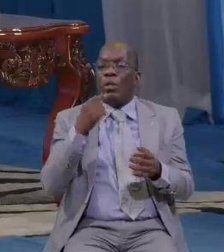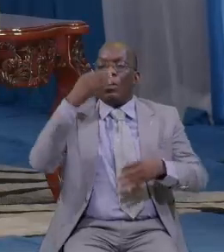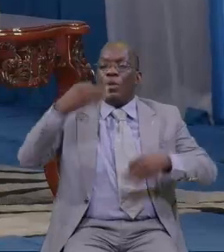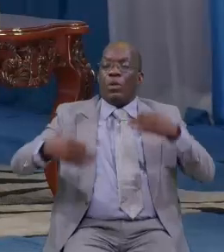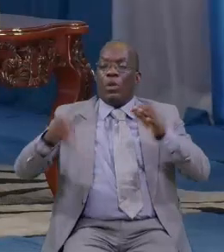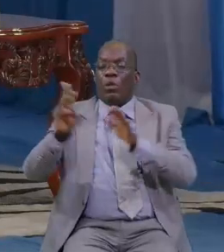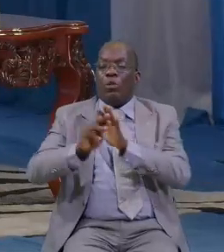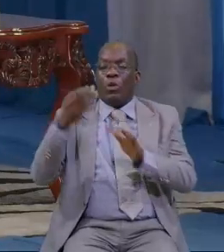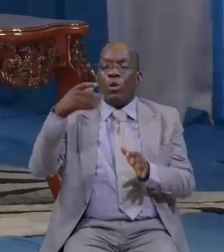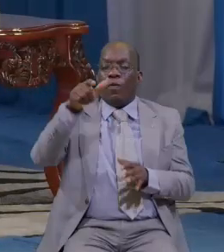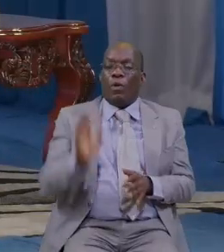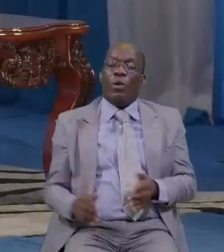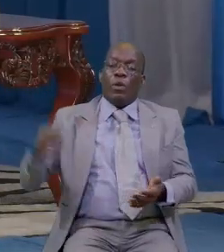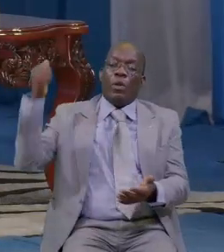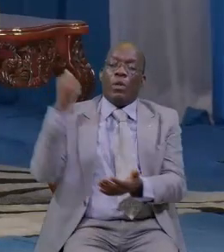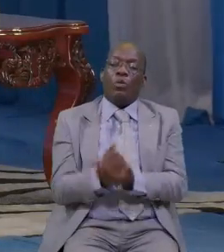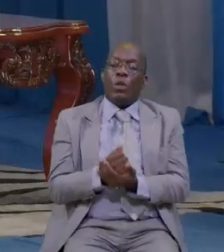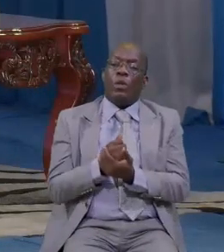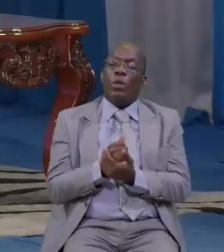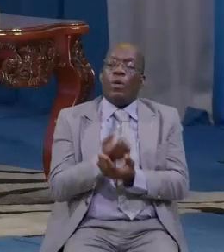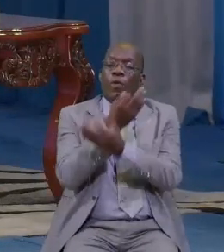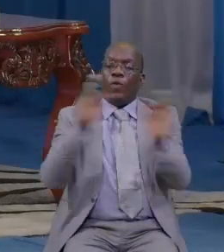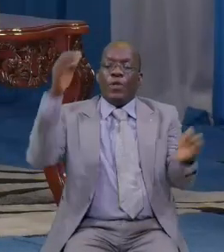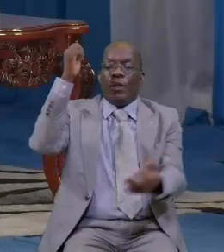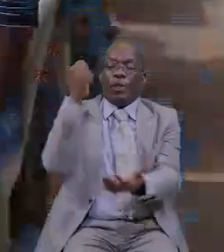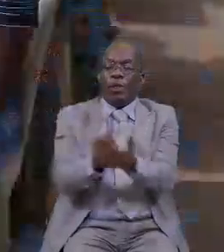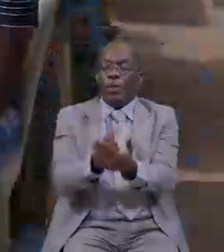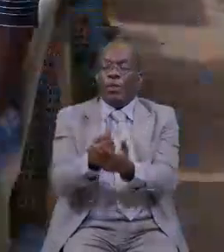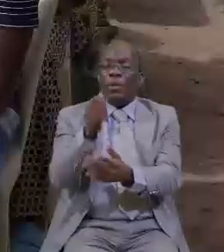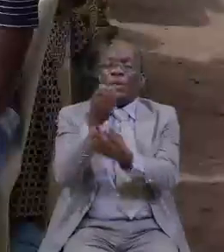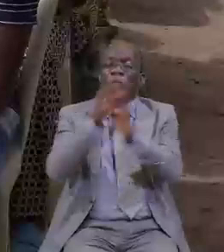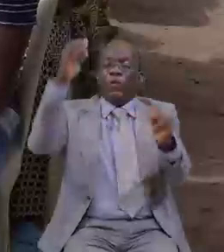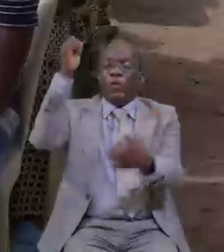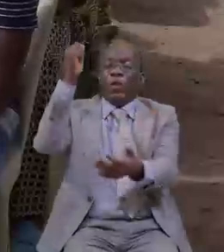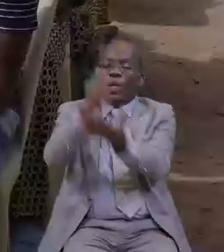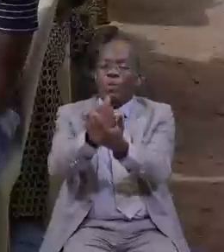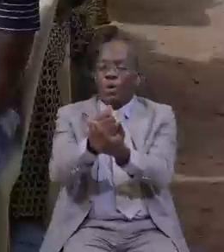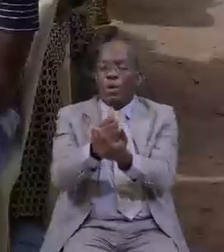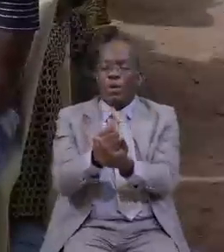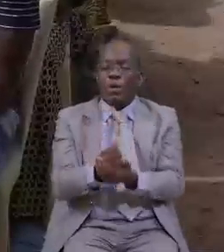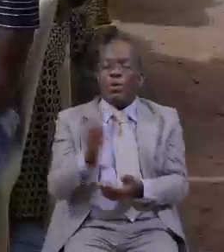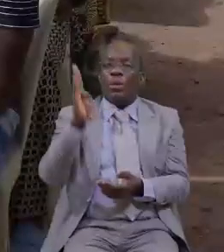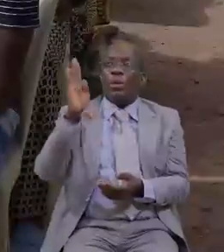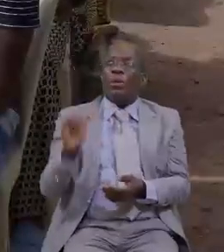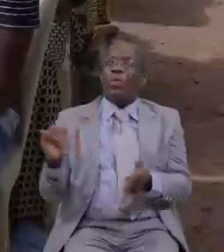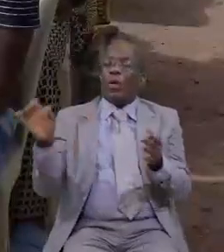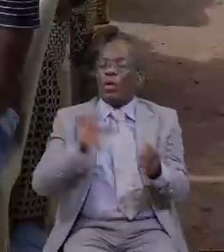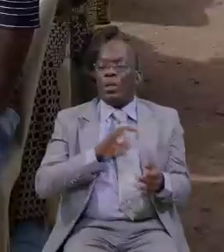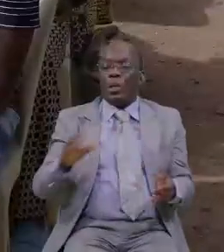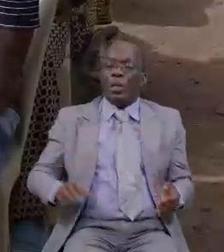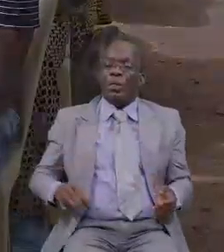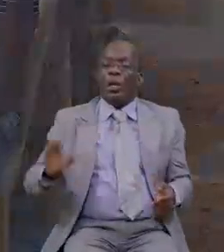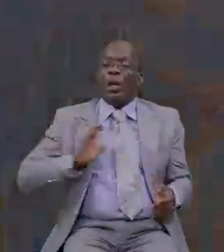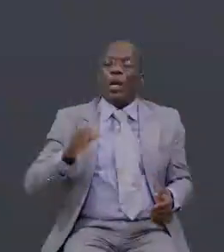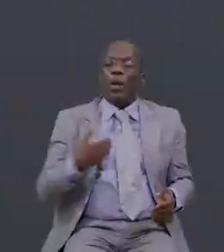God. Free. Free by Christ, a Savior,